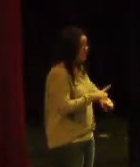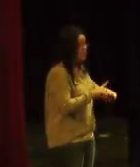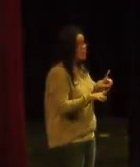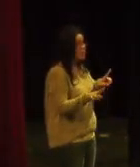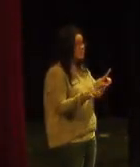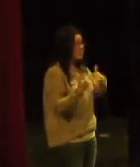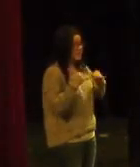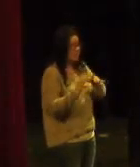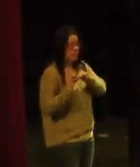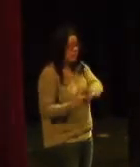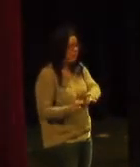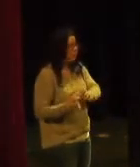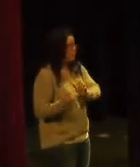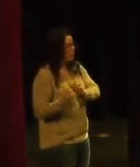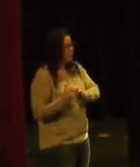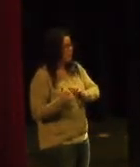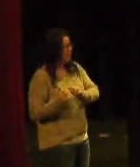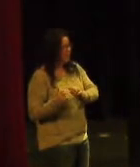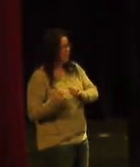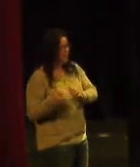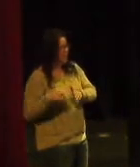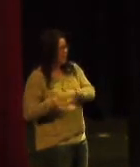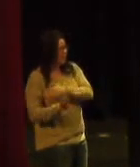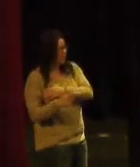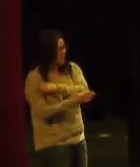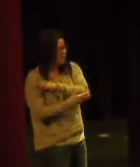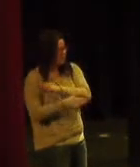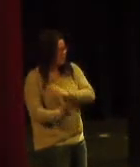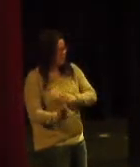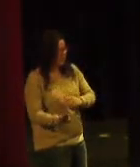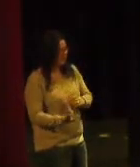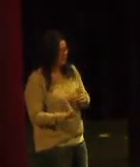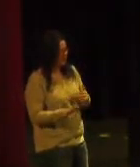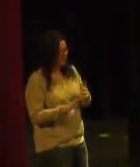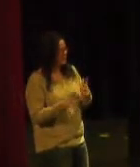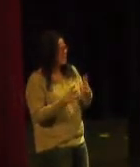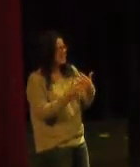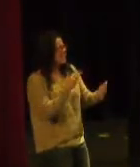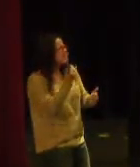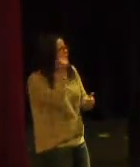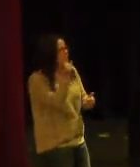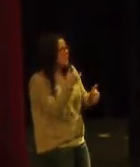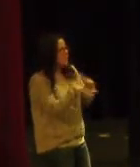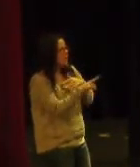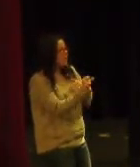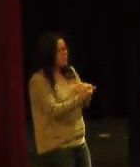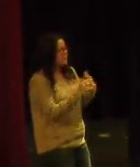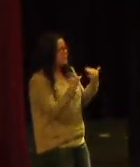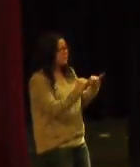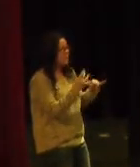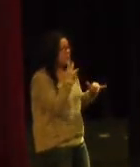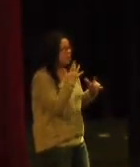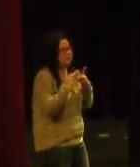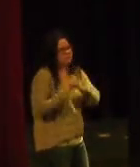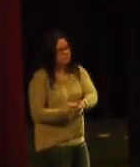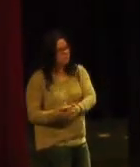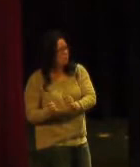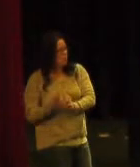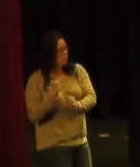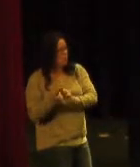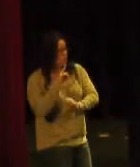they came from. Even if they were born in the U.S., they still have some of that tie to the country, to the country of origin.